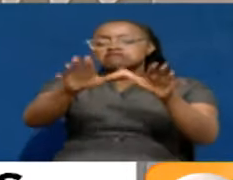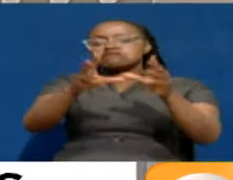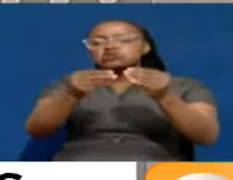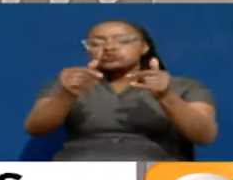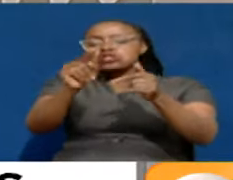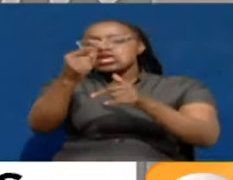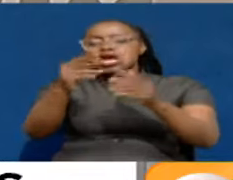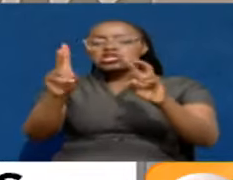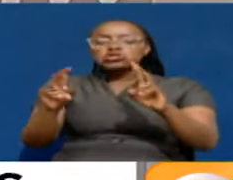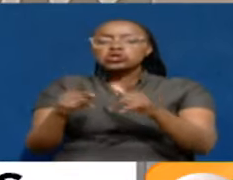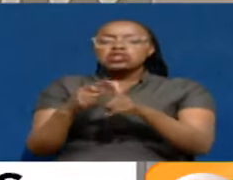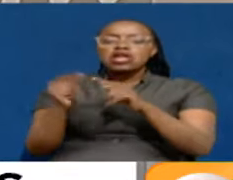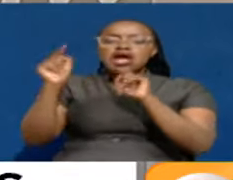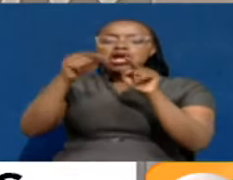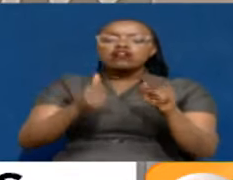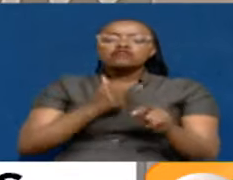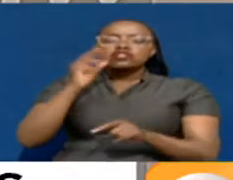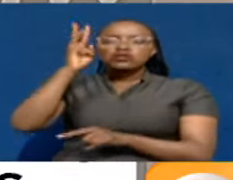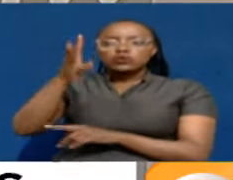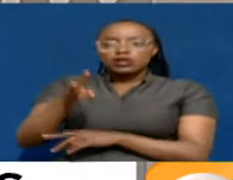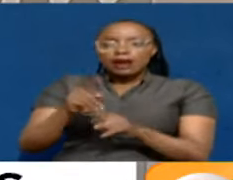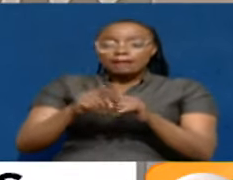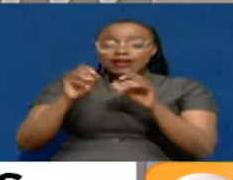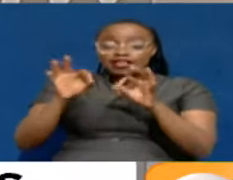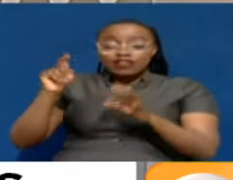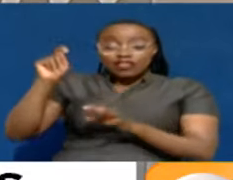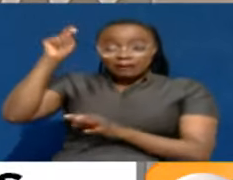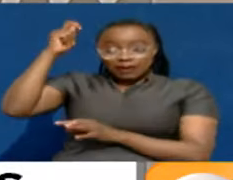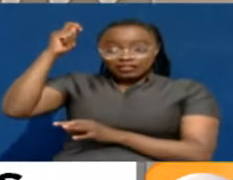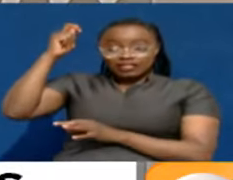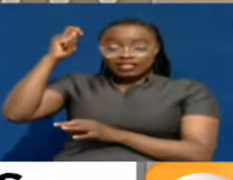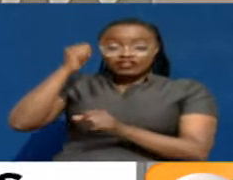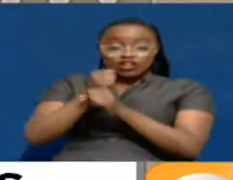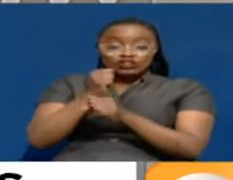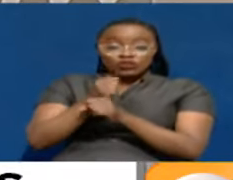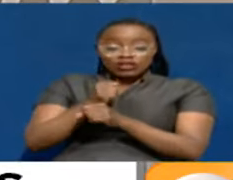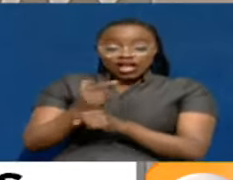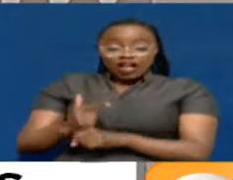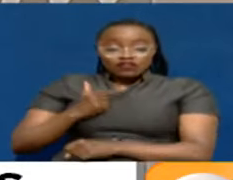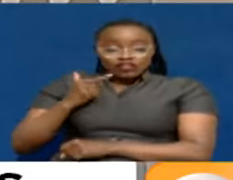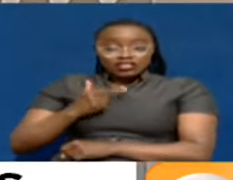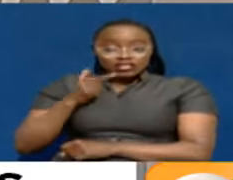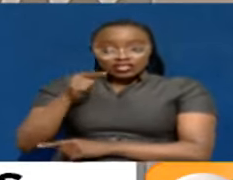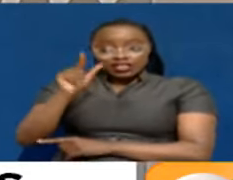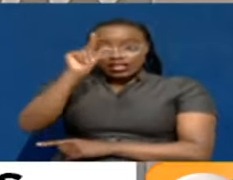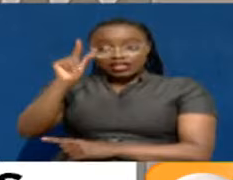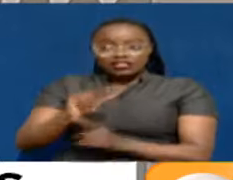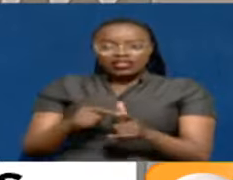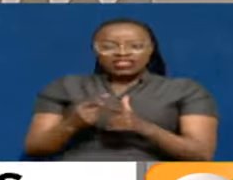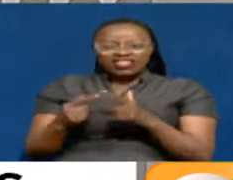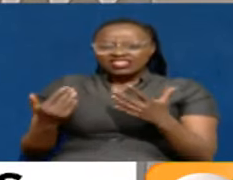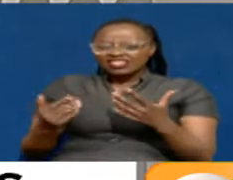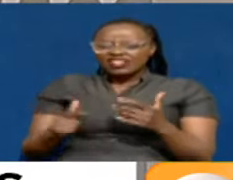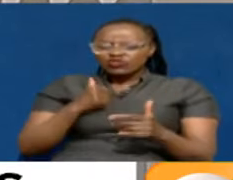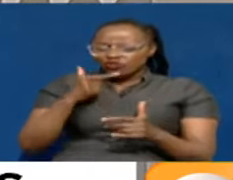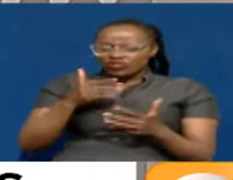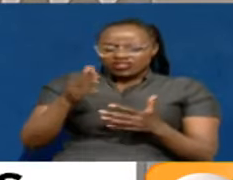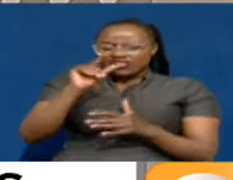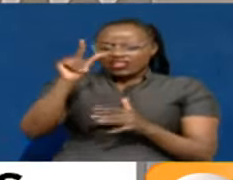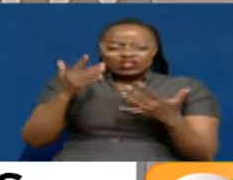their issues first and then I will come visit. But if the president is, you know, doing a tour of the region, then he just tours the